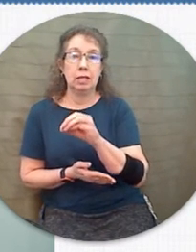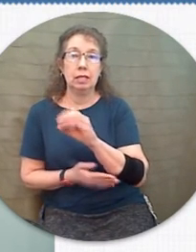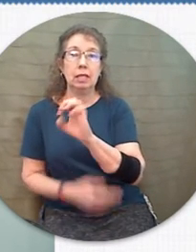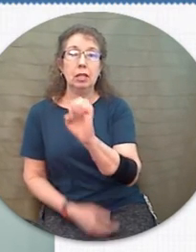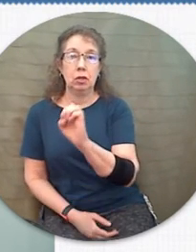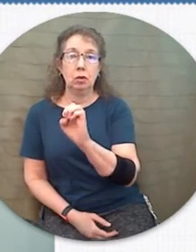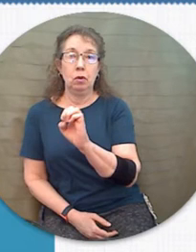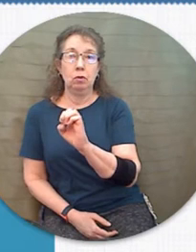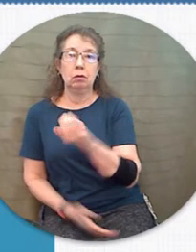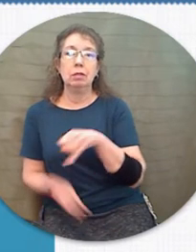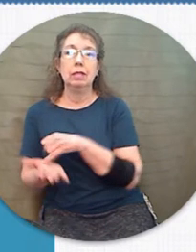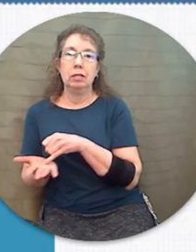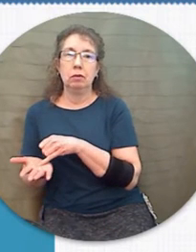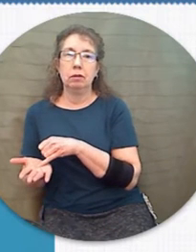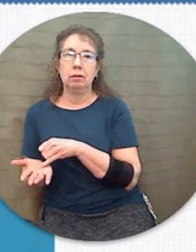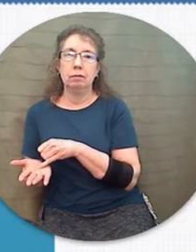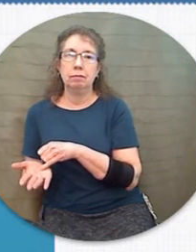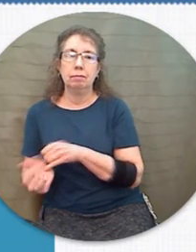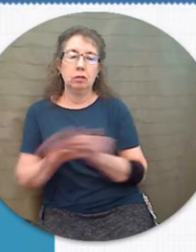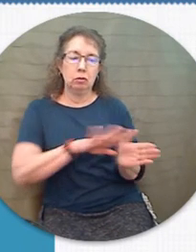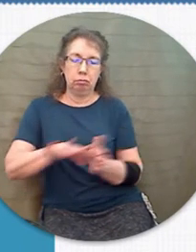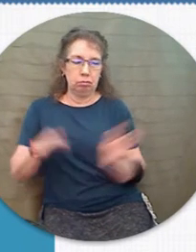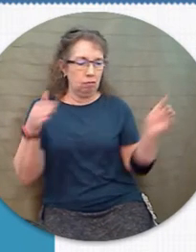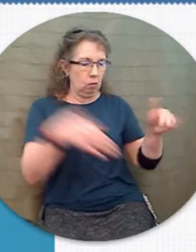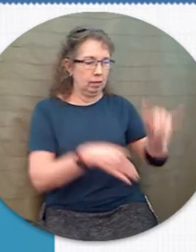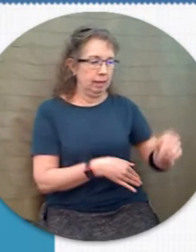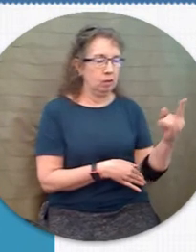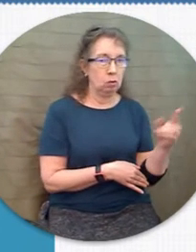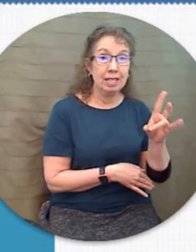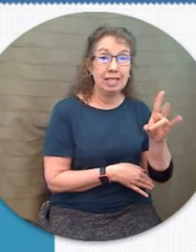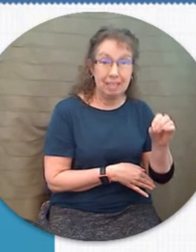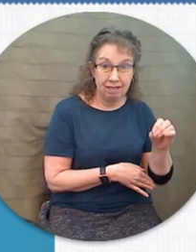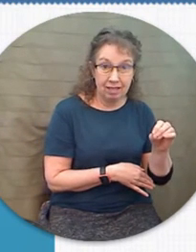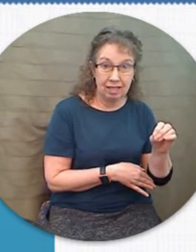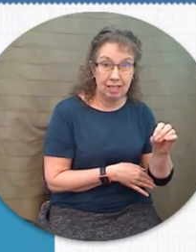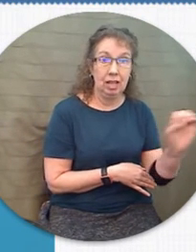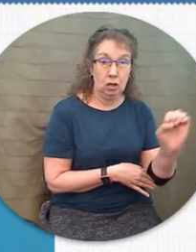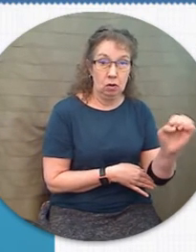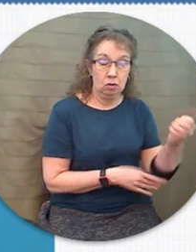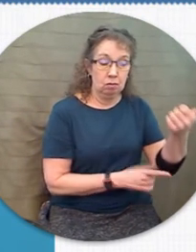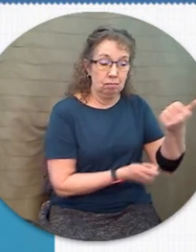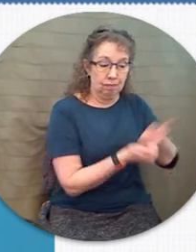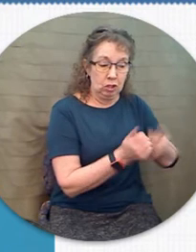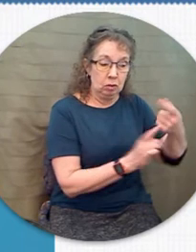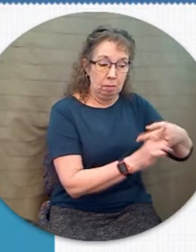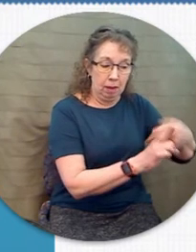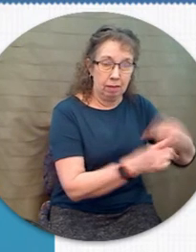Let's try the other one. 70 euros per month over 36 months.